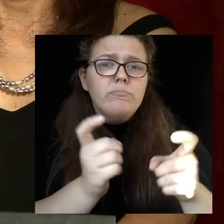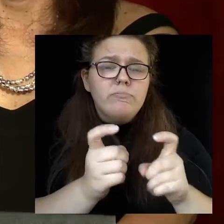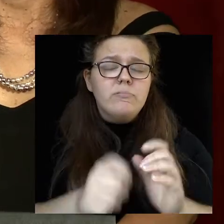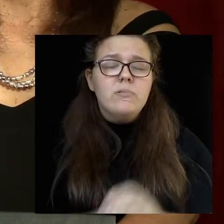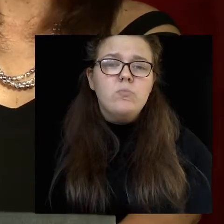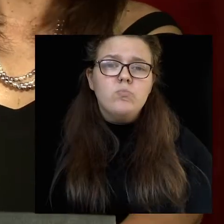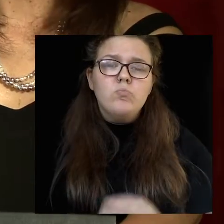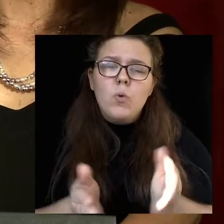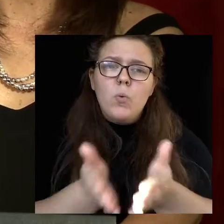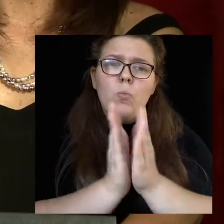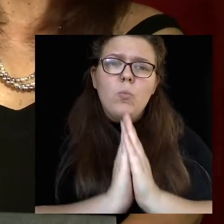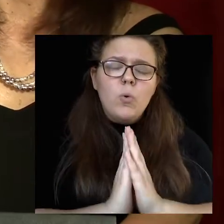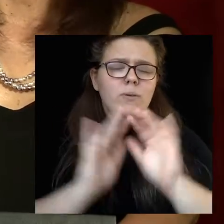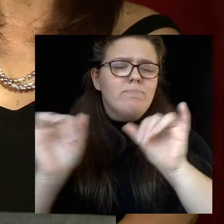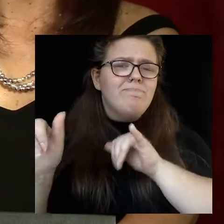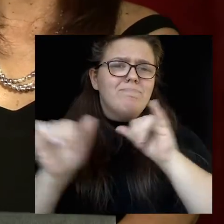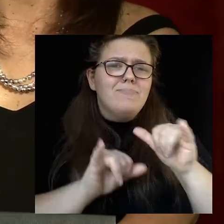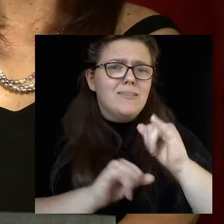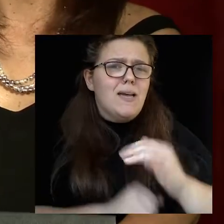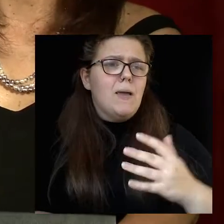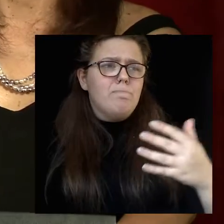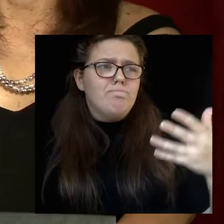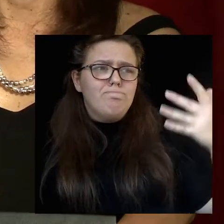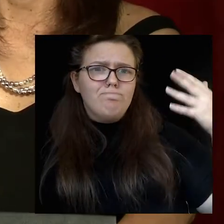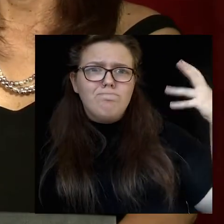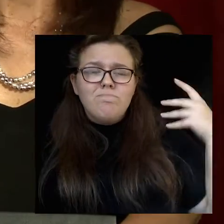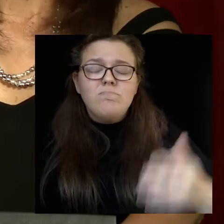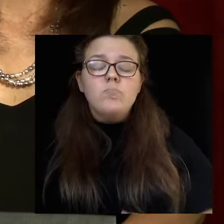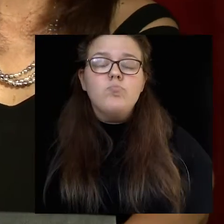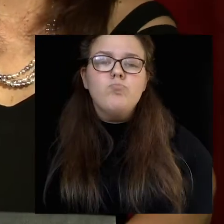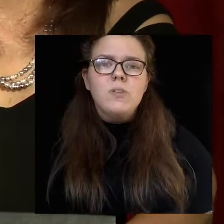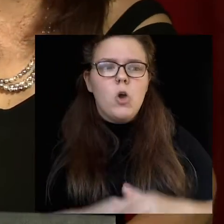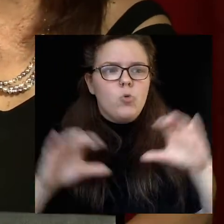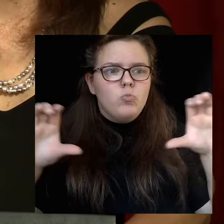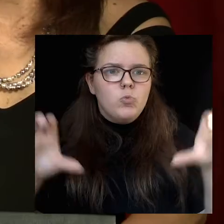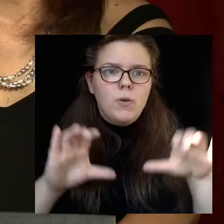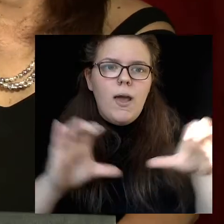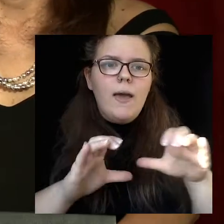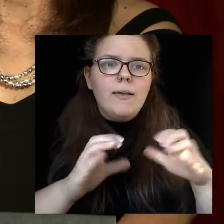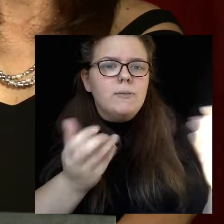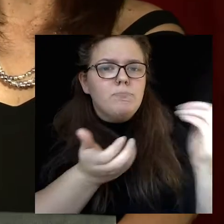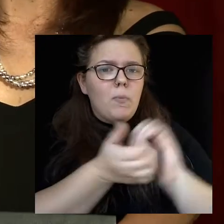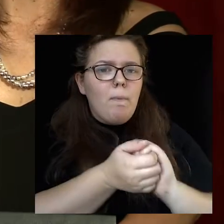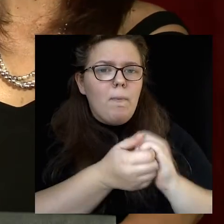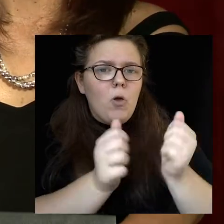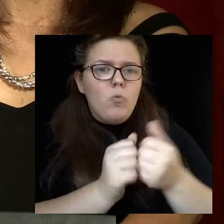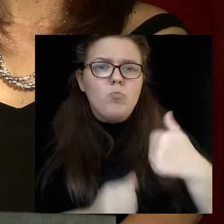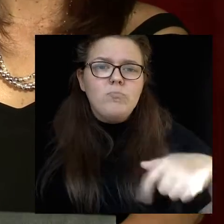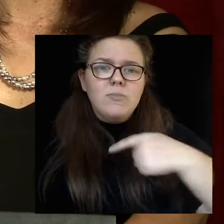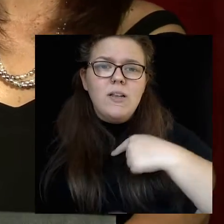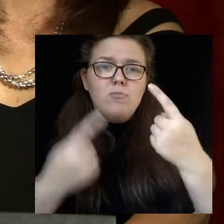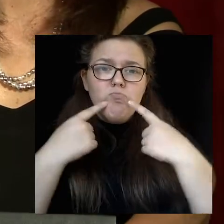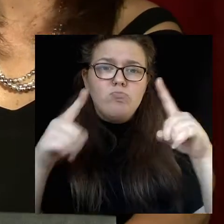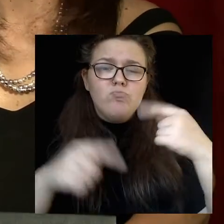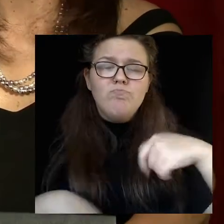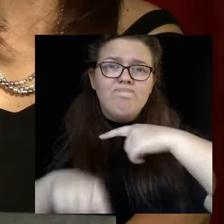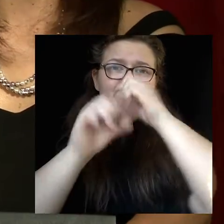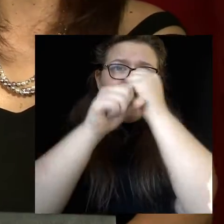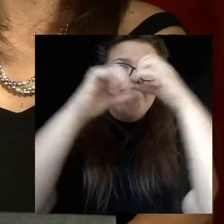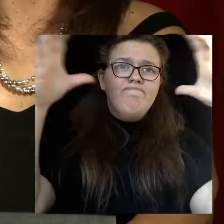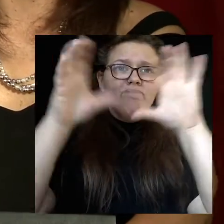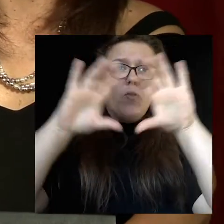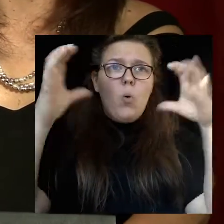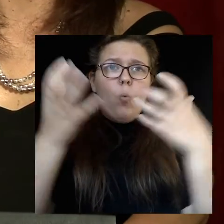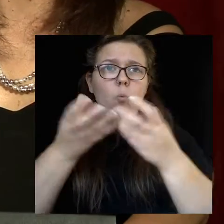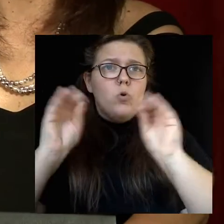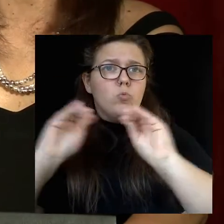money. We ask you, as we have for the last several years, to take action, to partner with us to achieve our